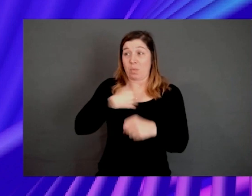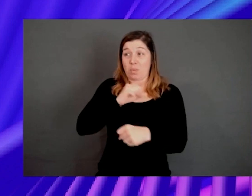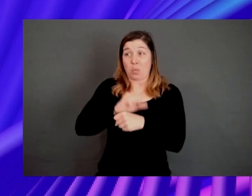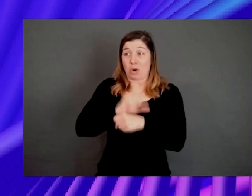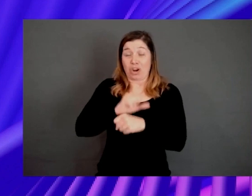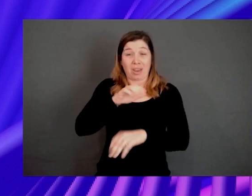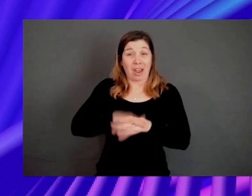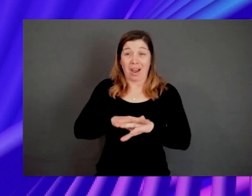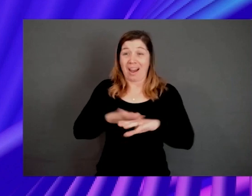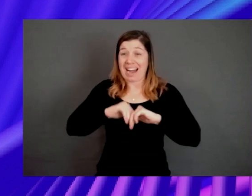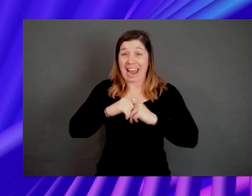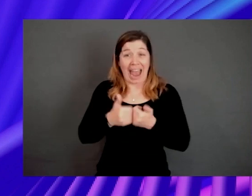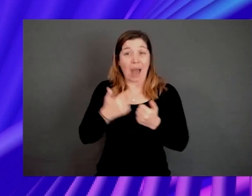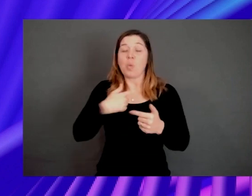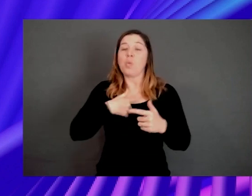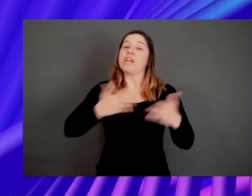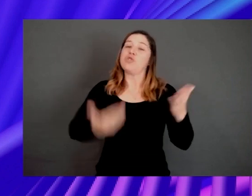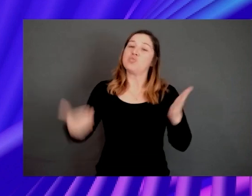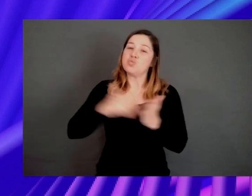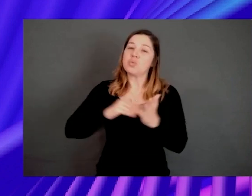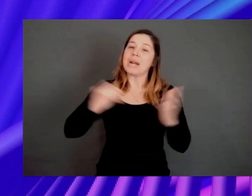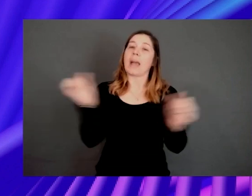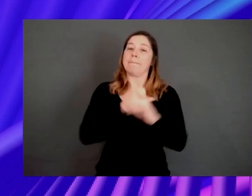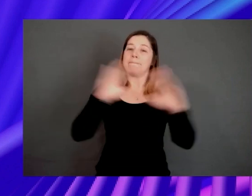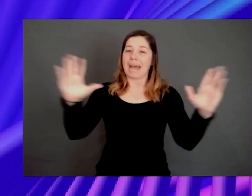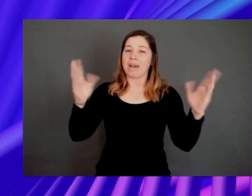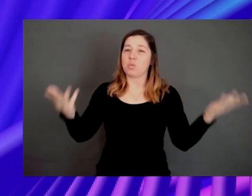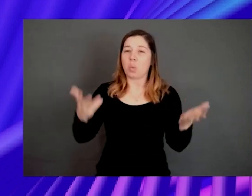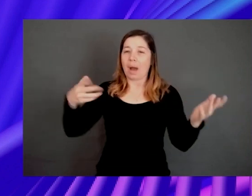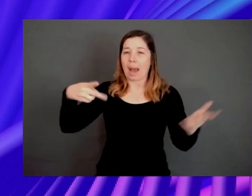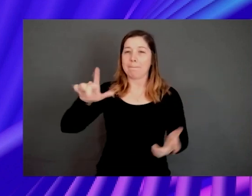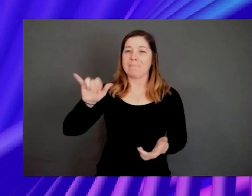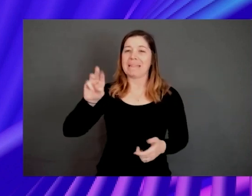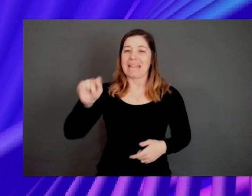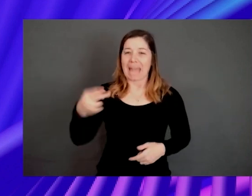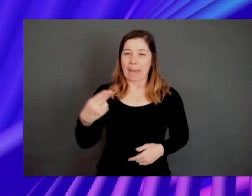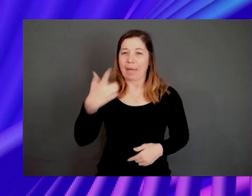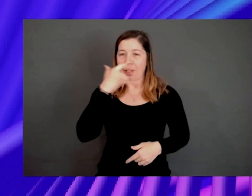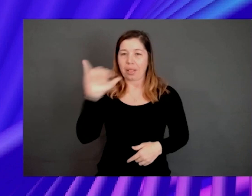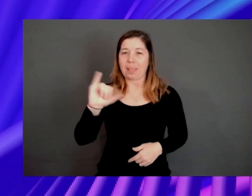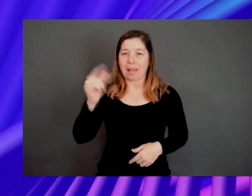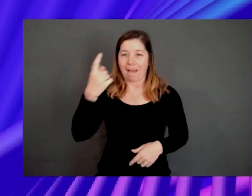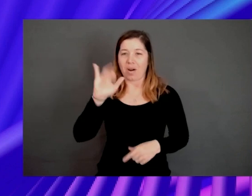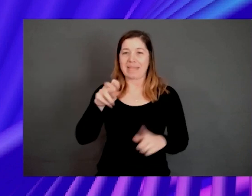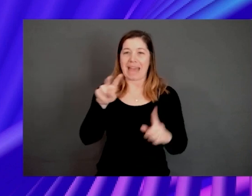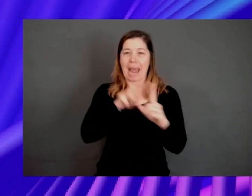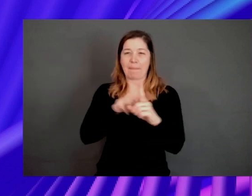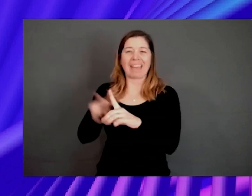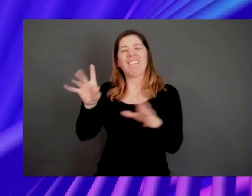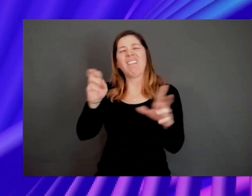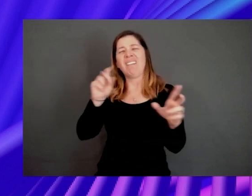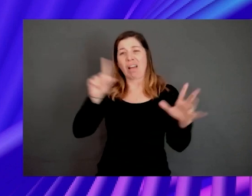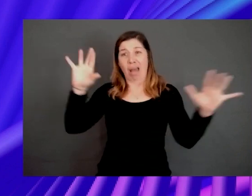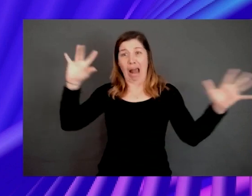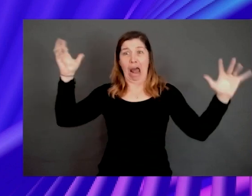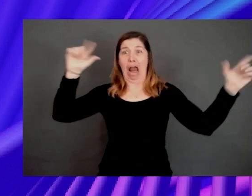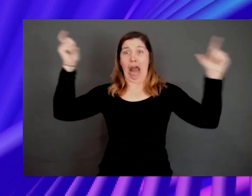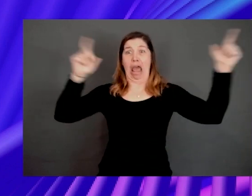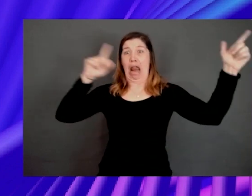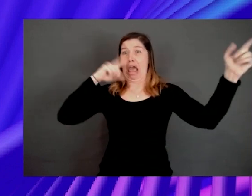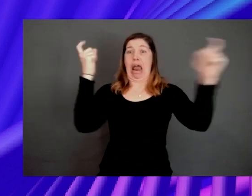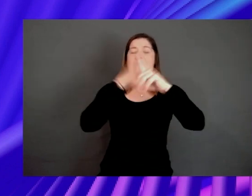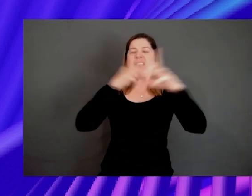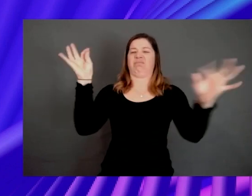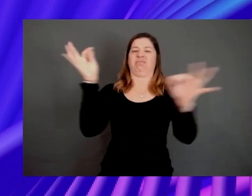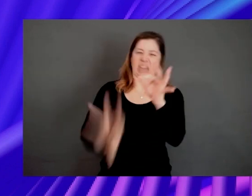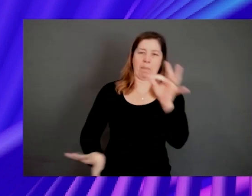of reimagine what deployment would look like for .NET applications. Like, how can we sort of simplify from the things that Steve and I first started